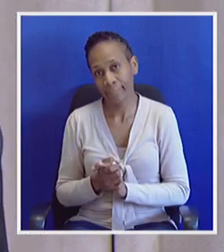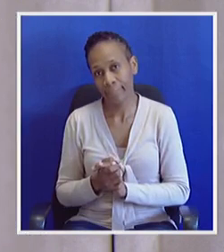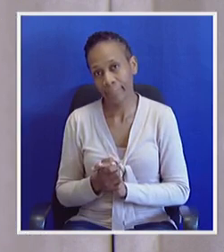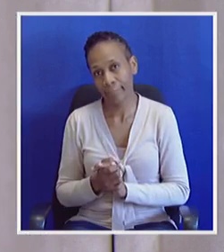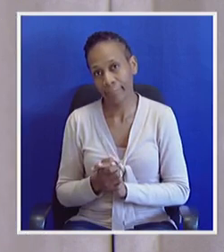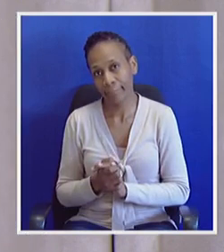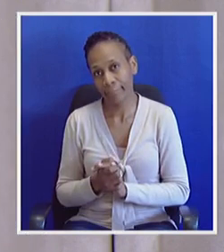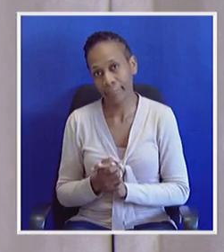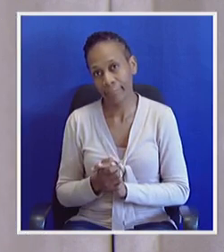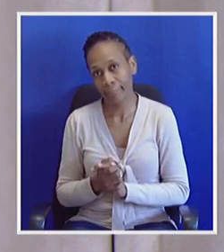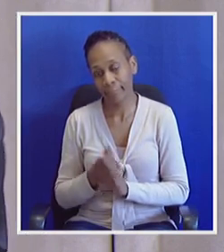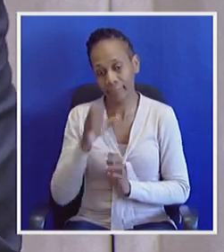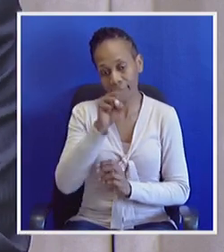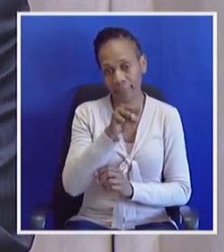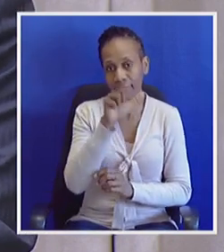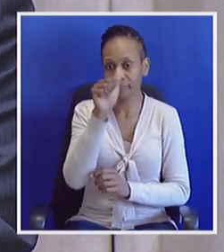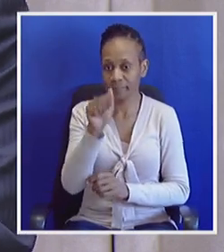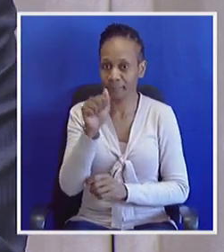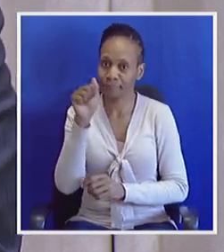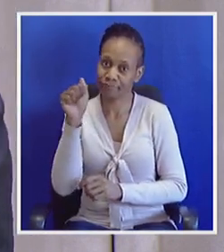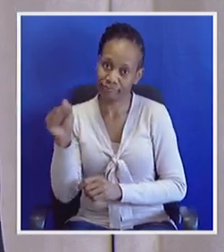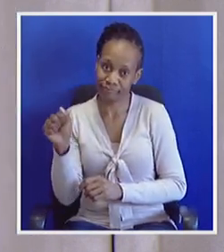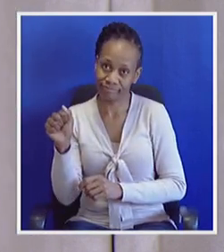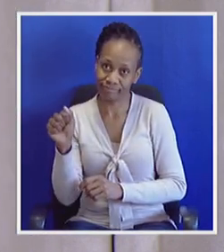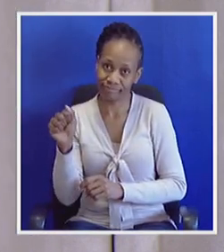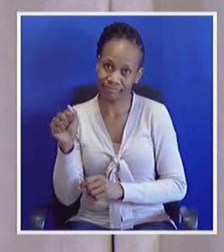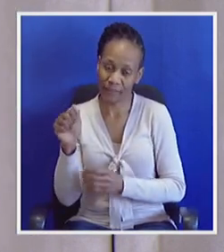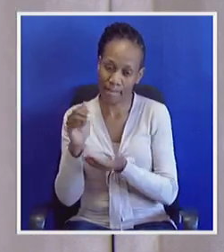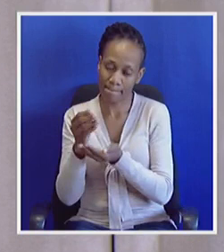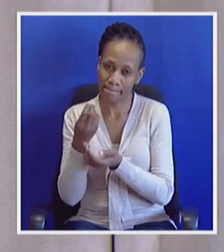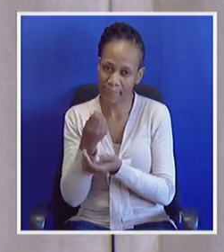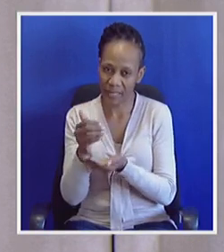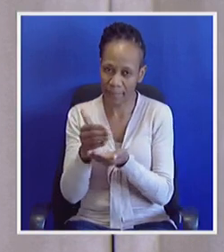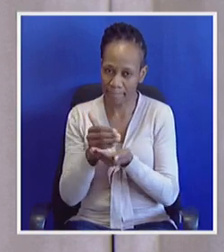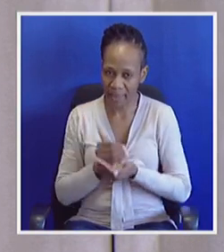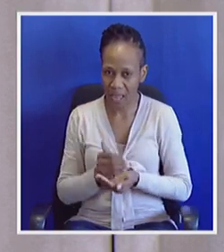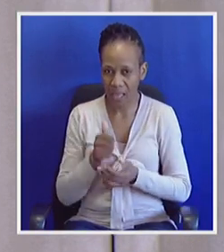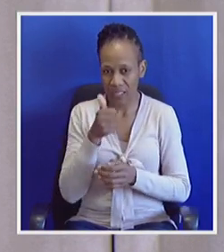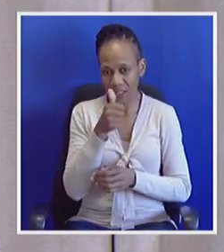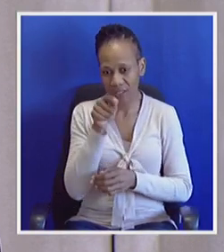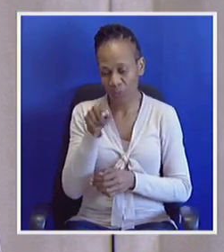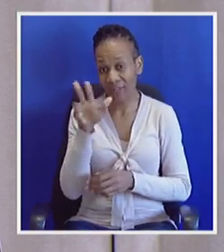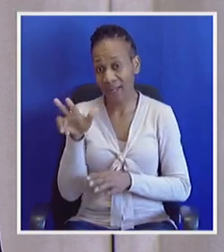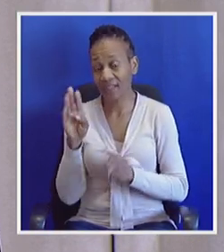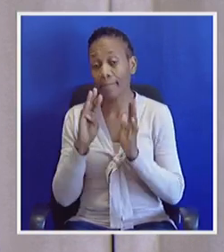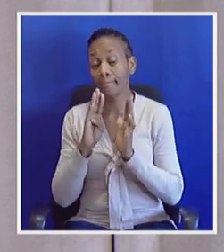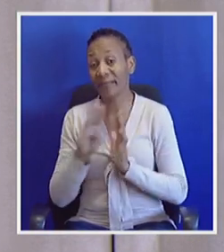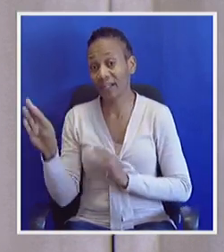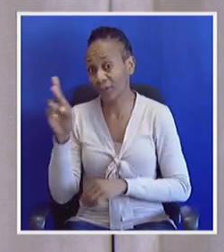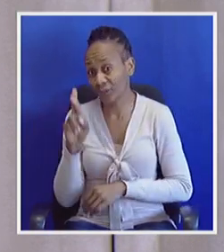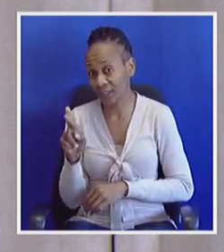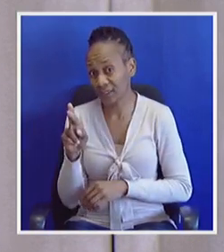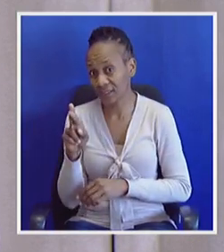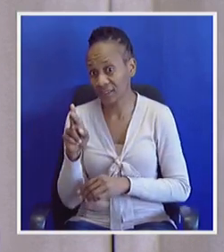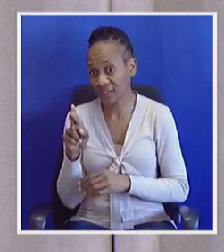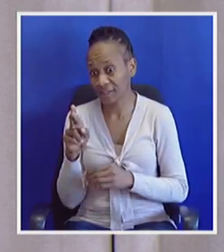South African Airways debt of approximately 6.8 billion rand, which matures